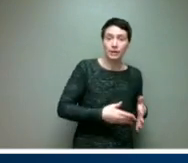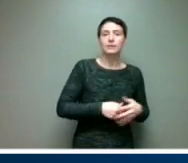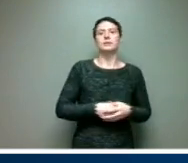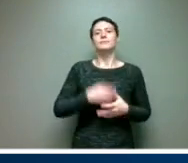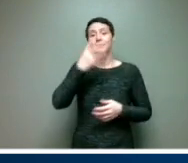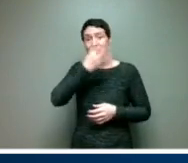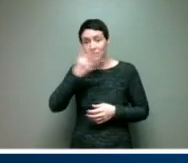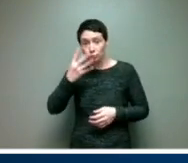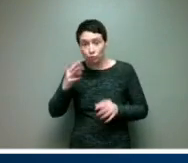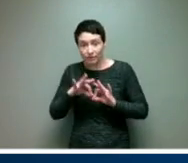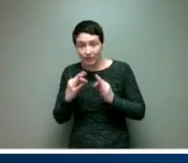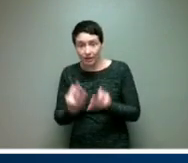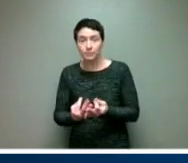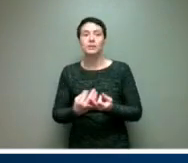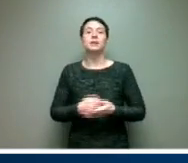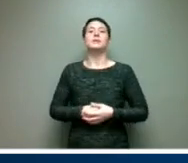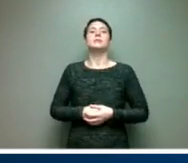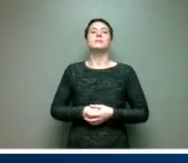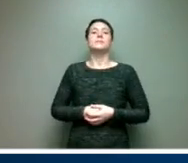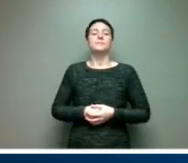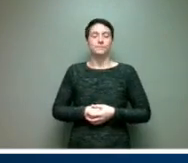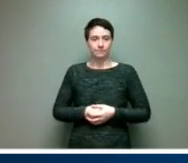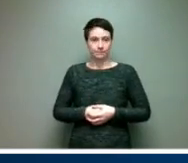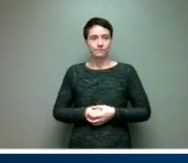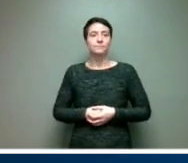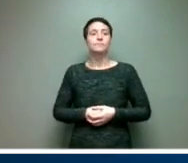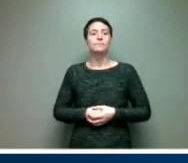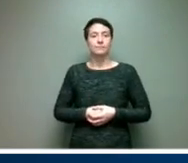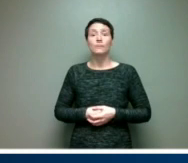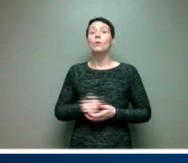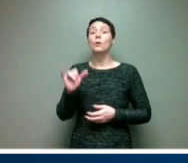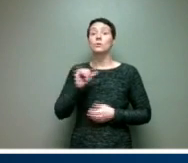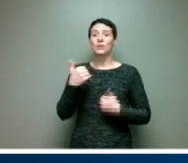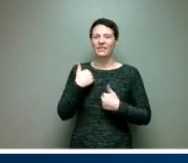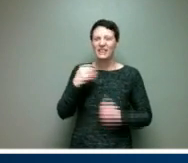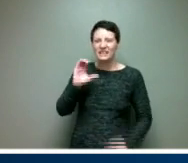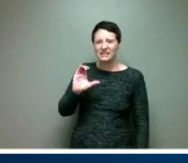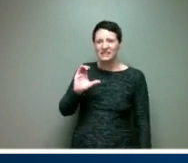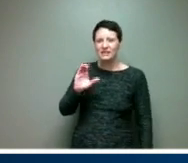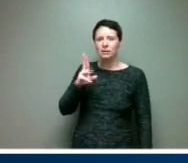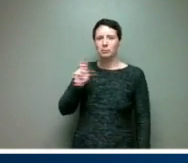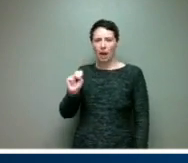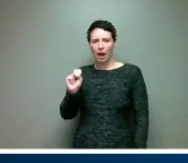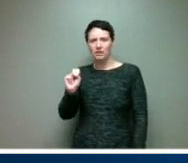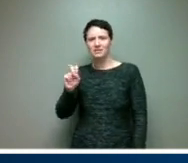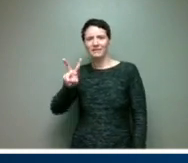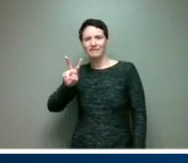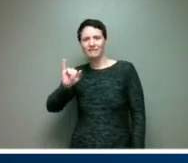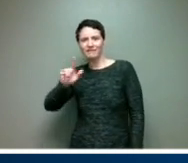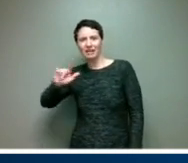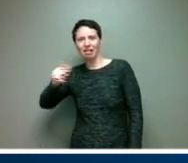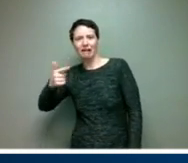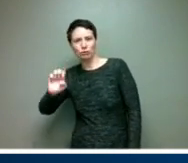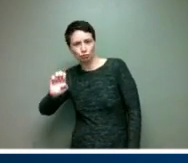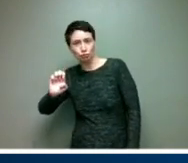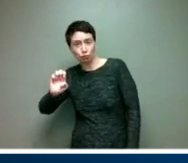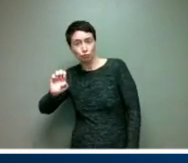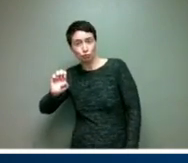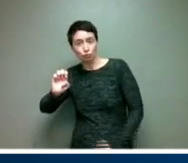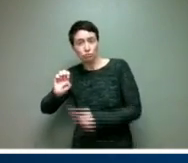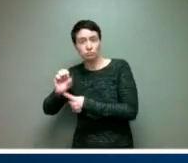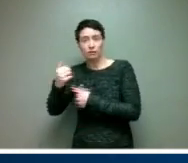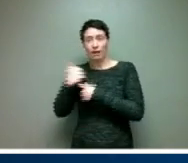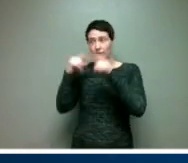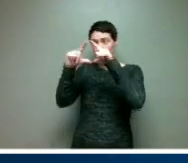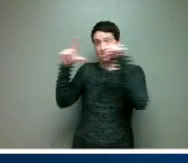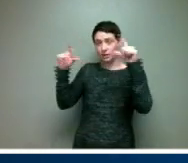families. And you can see there is CBUS Village, where pretty much everything, once they click that link, you can